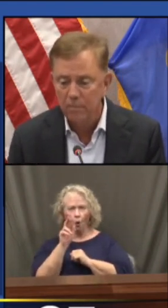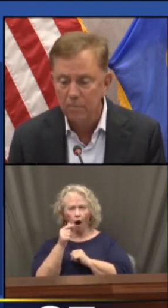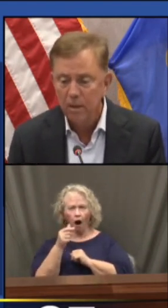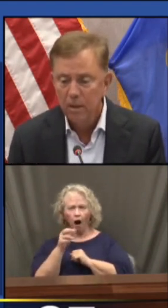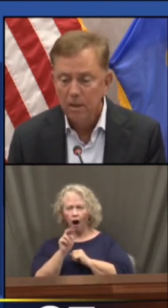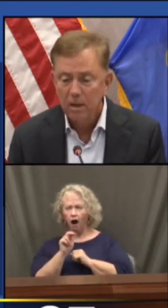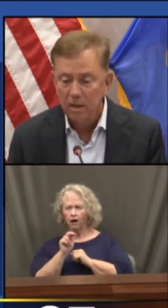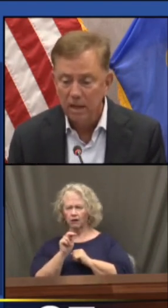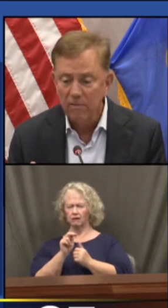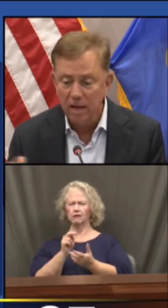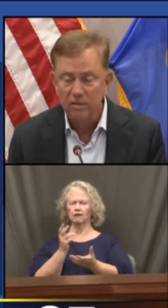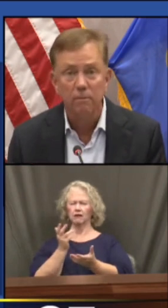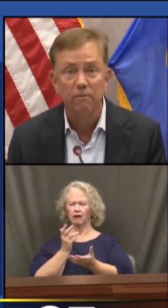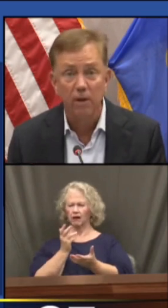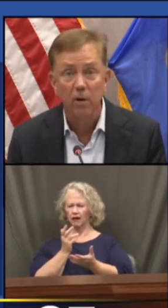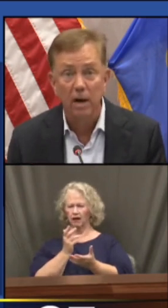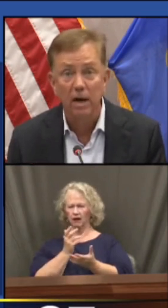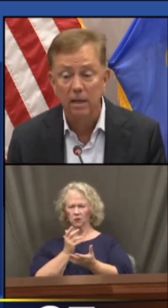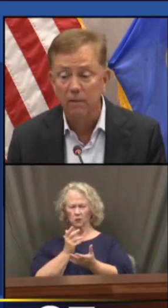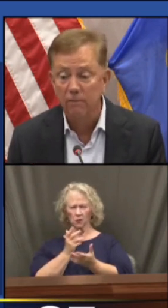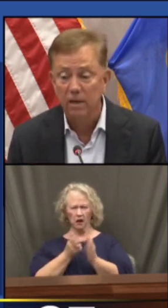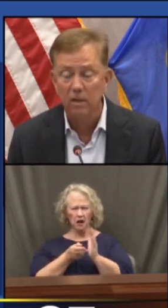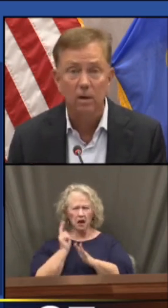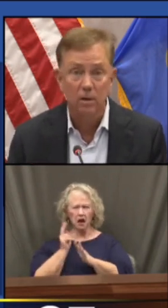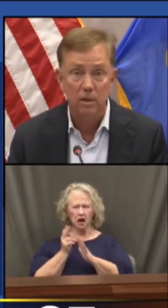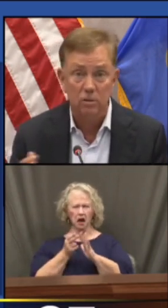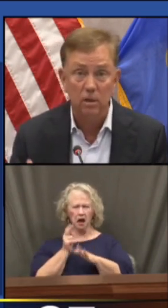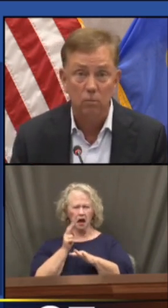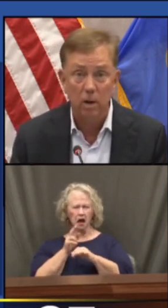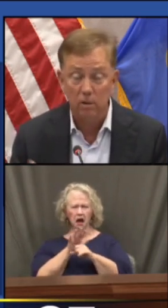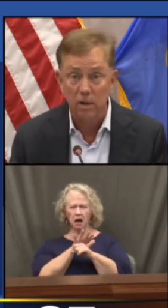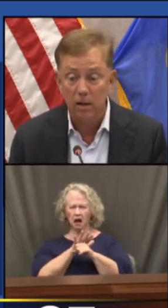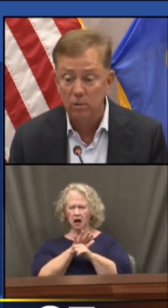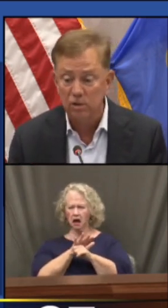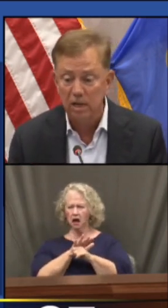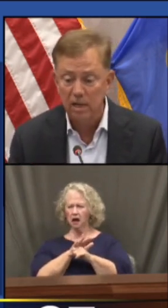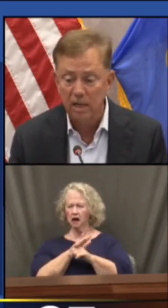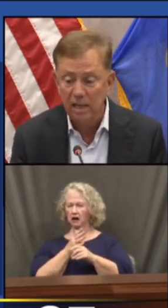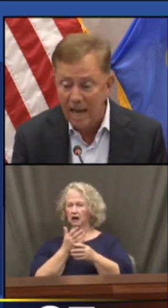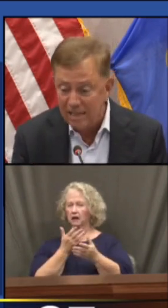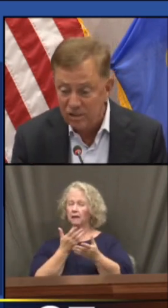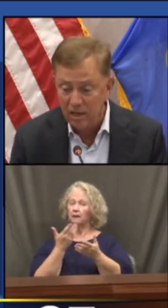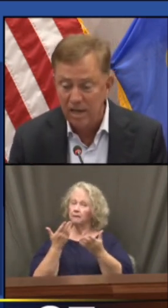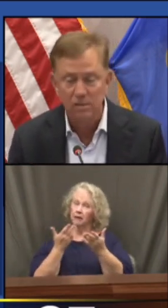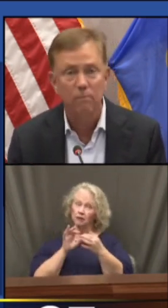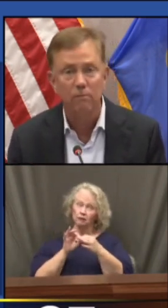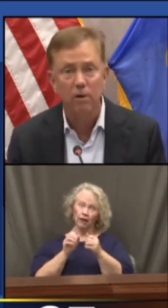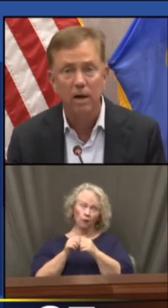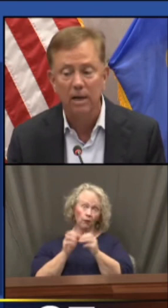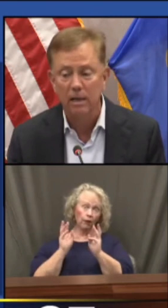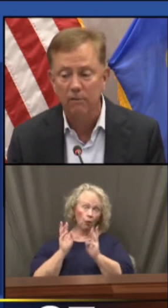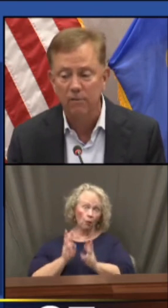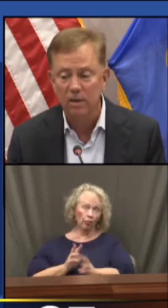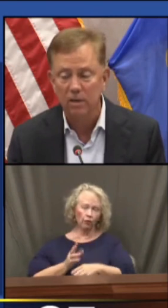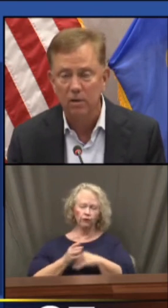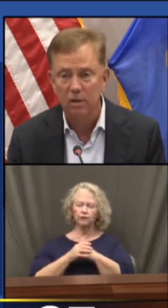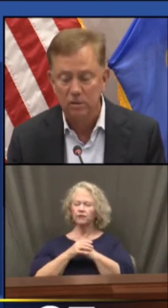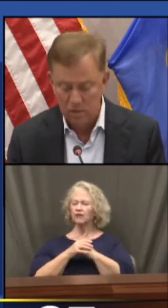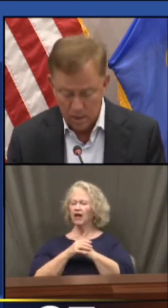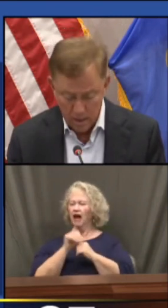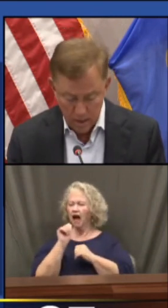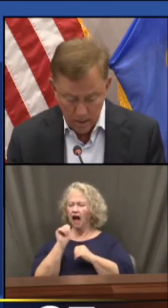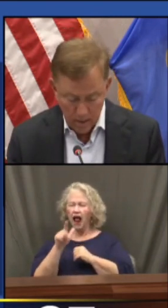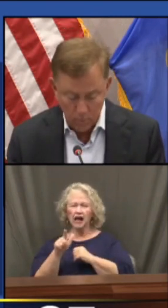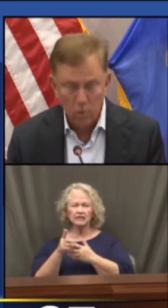northwest. They've got some very highly infected areas, weather notwithstanding. Alaska has some very highly infected